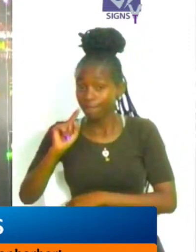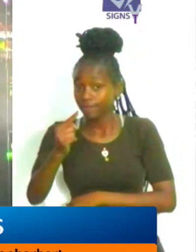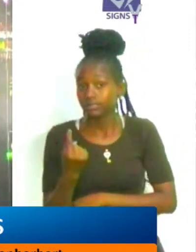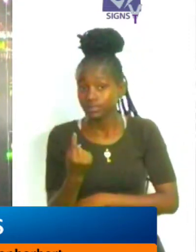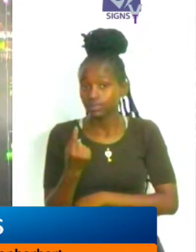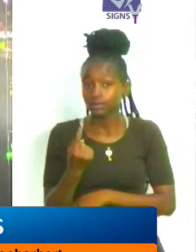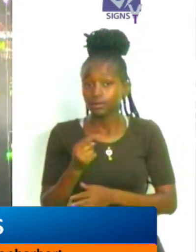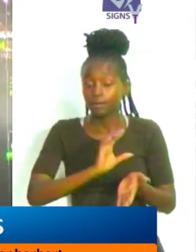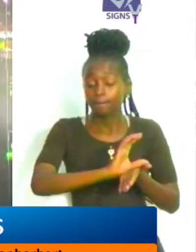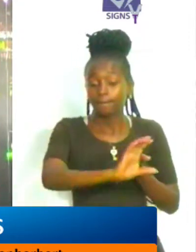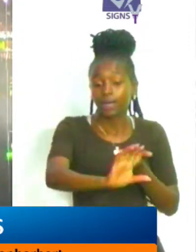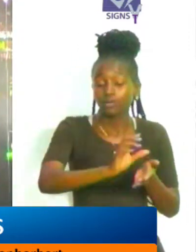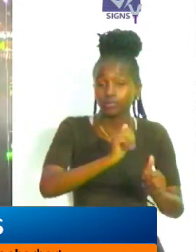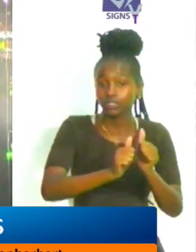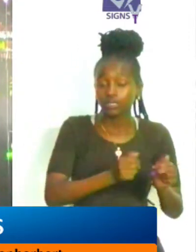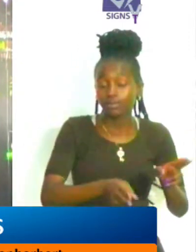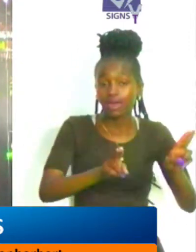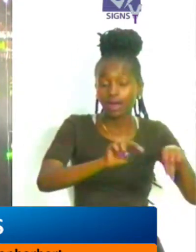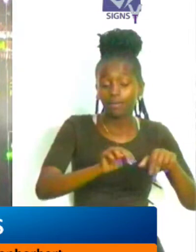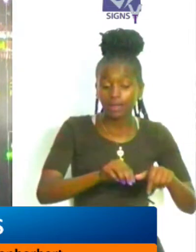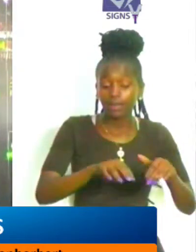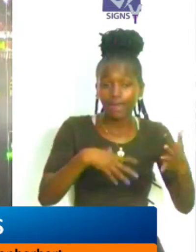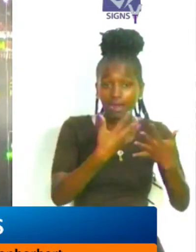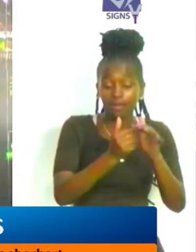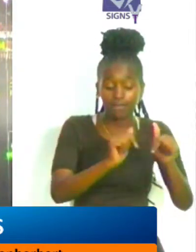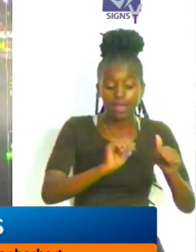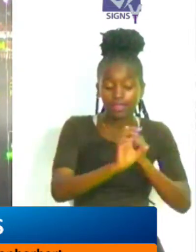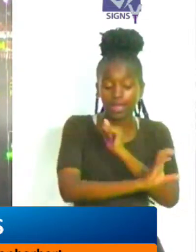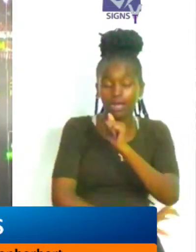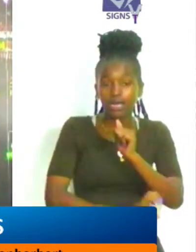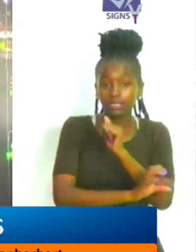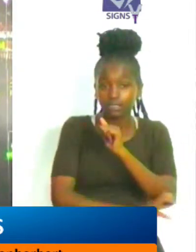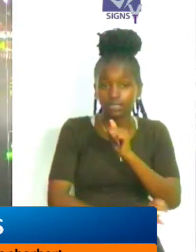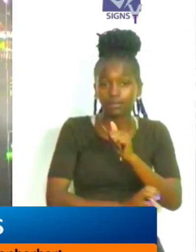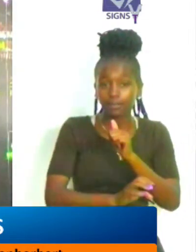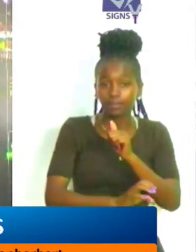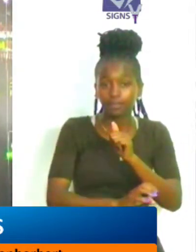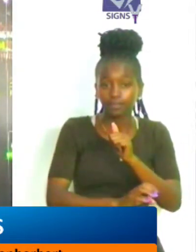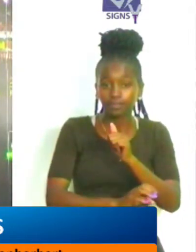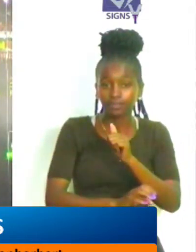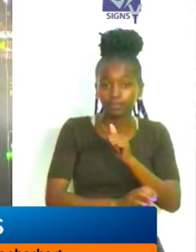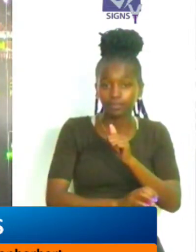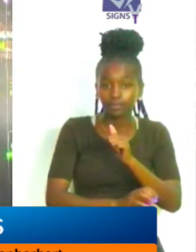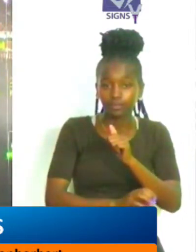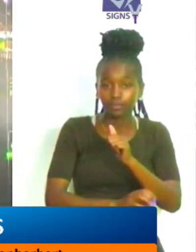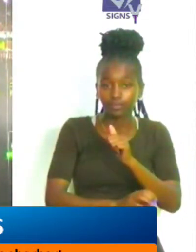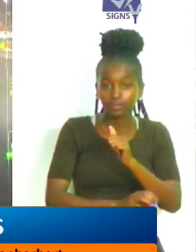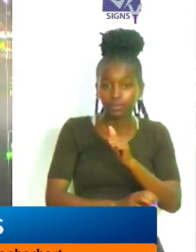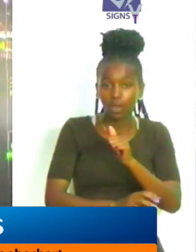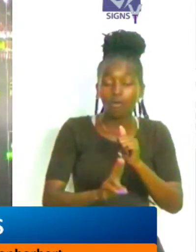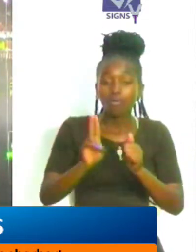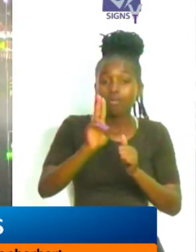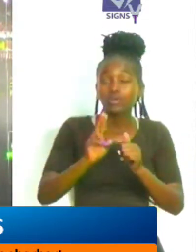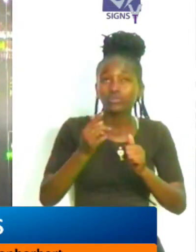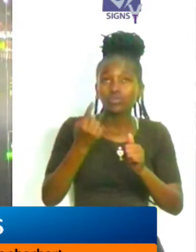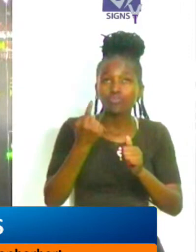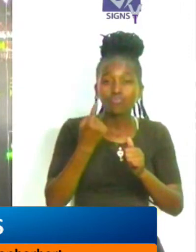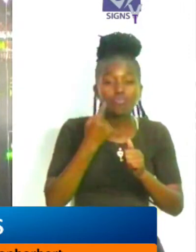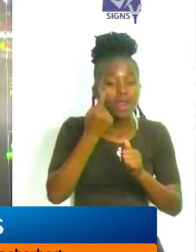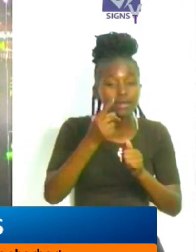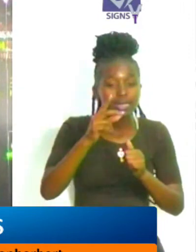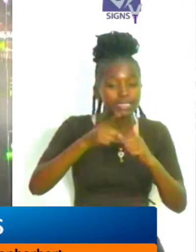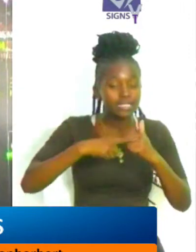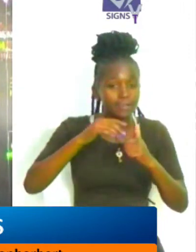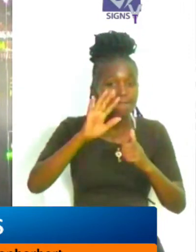fuel from the Middle East has landed into the country. Now, 2 ships are ferrying 165,000 metric tons of fuel at